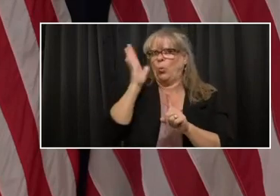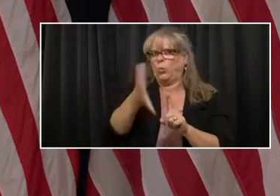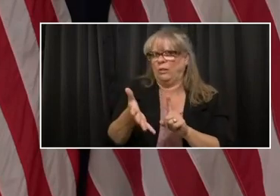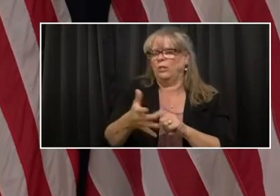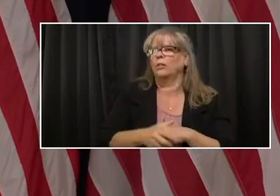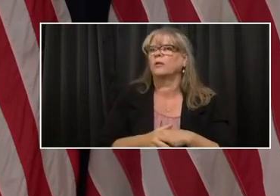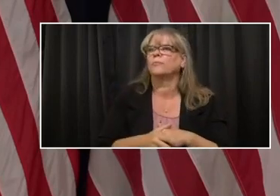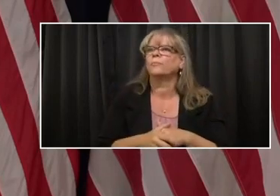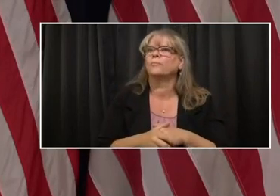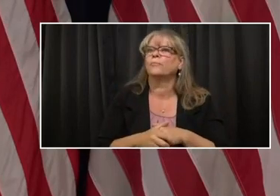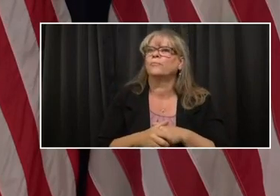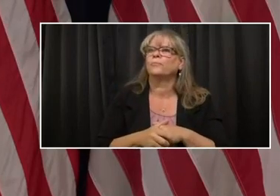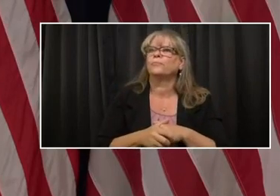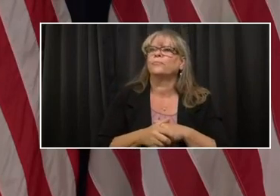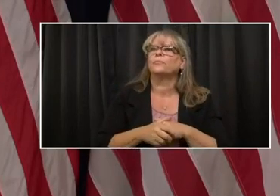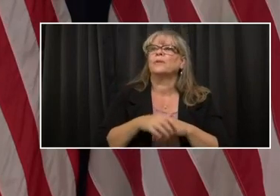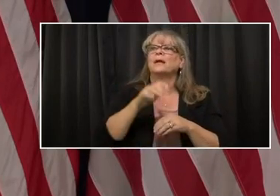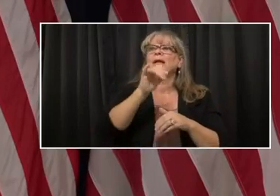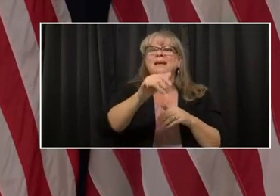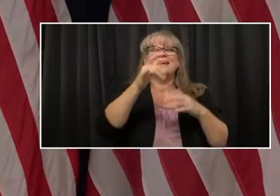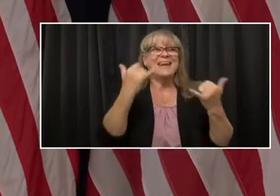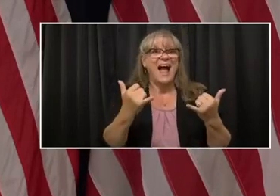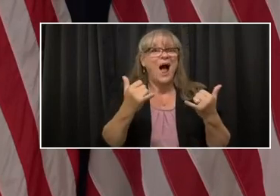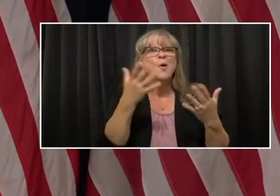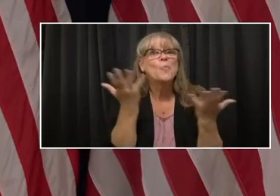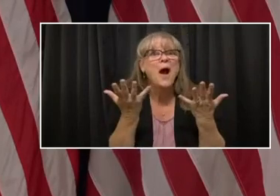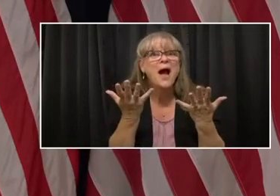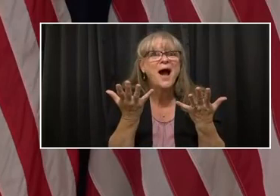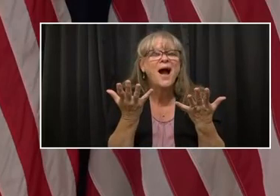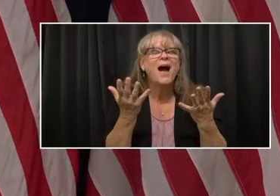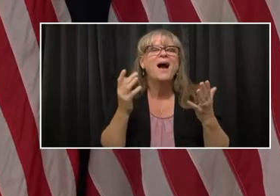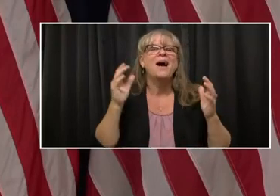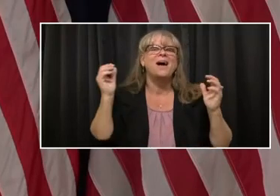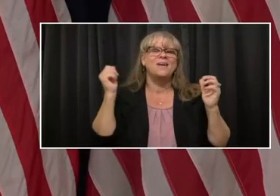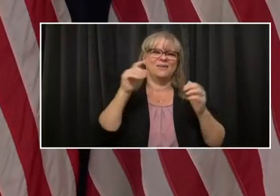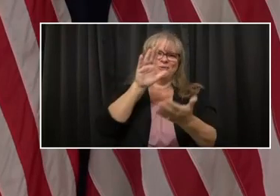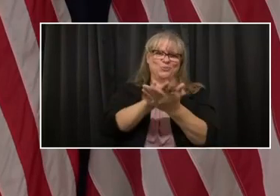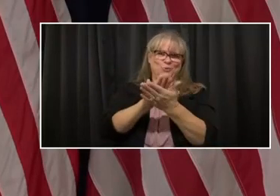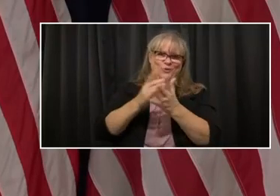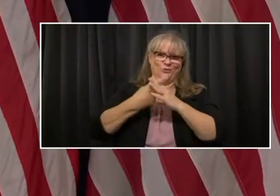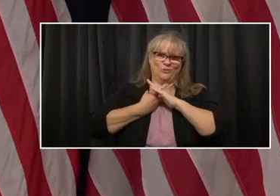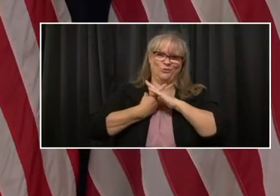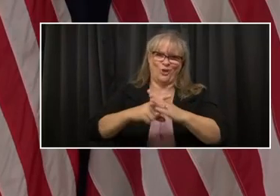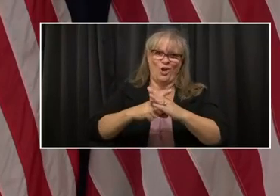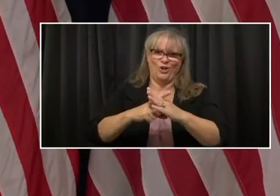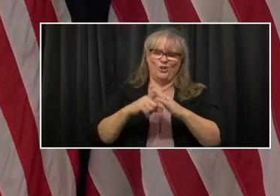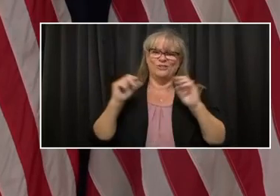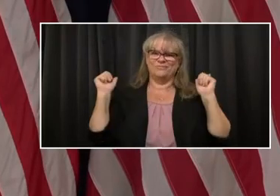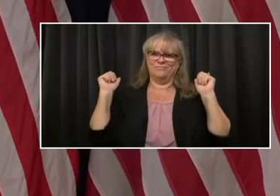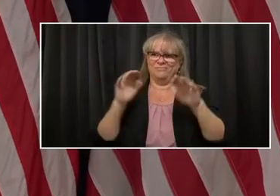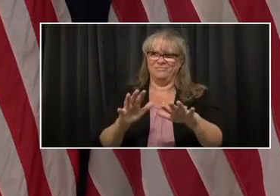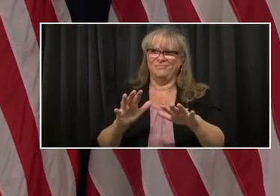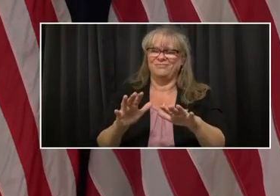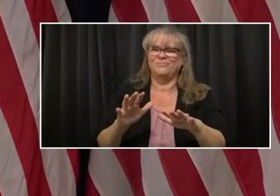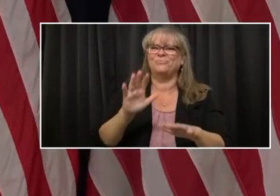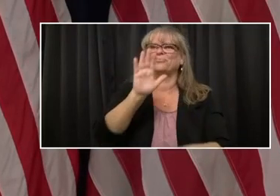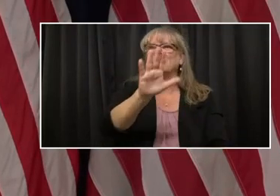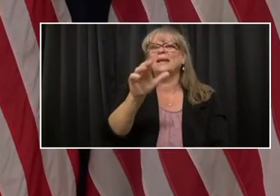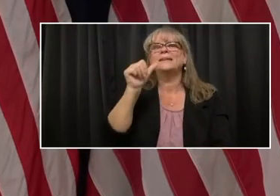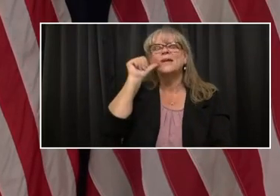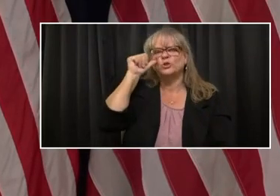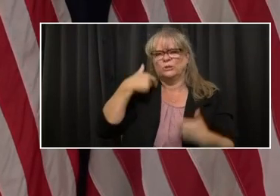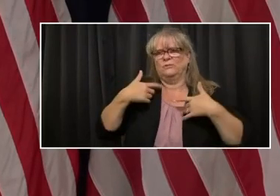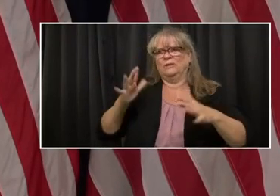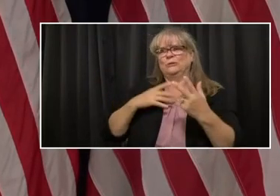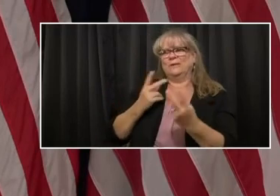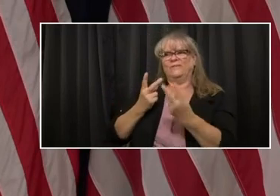Well, it's back to school time in Colorado. It doesn't look exactly like most back to school times. Yesterday I got to visit Village East Elementary School, part of